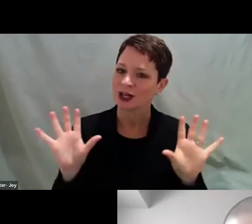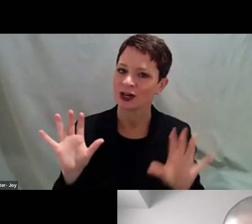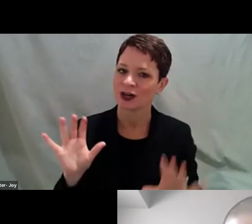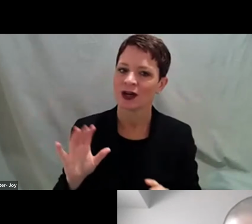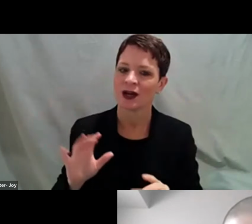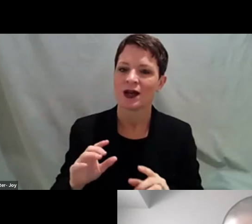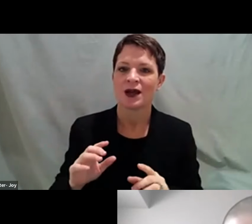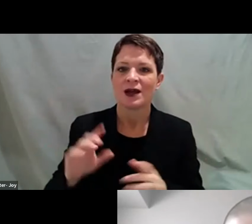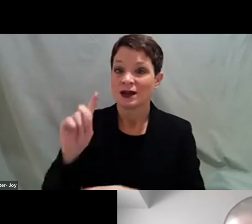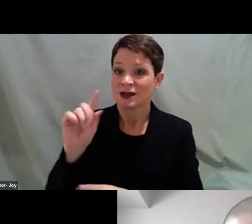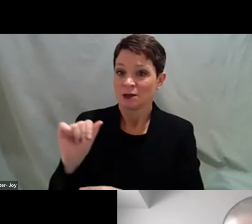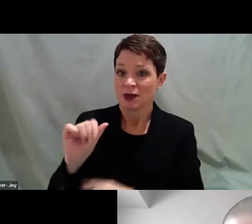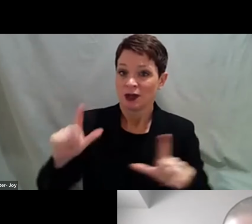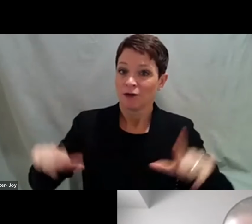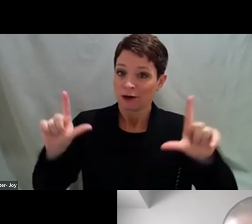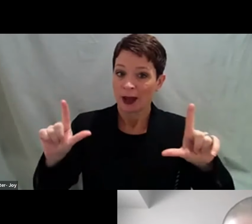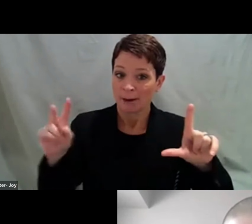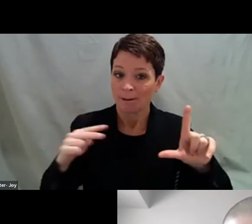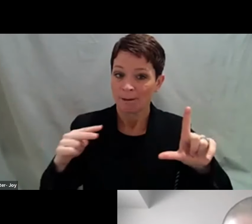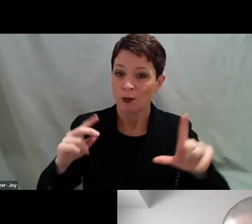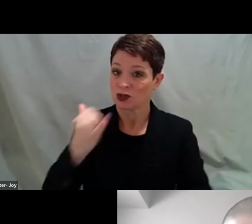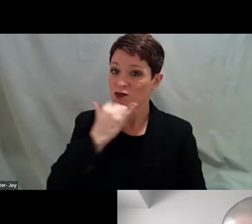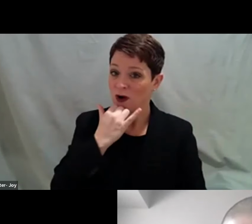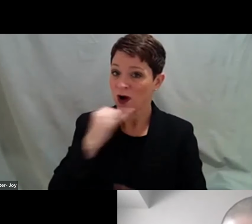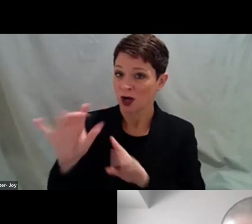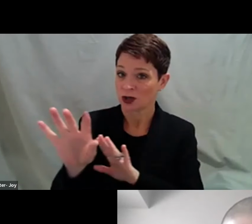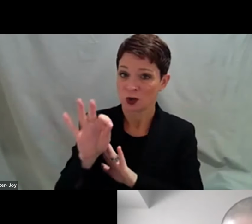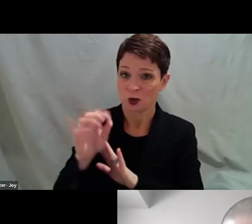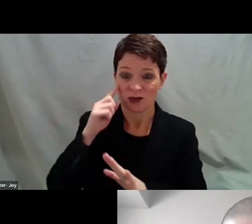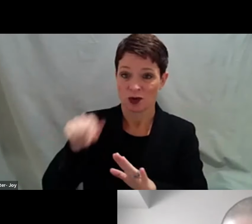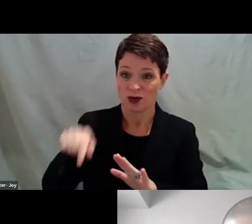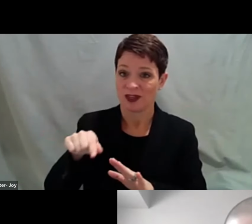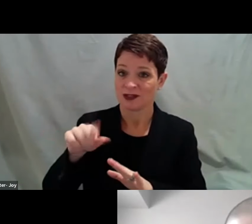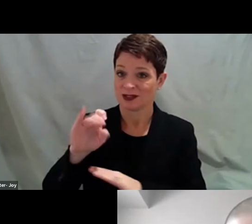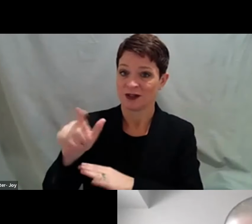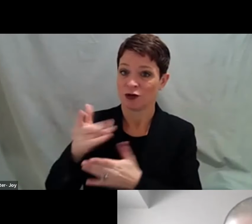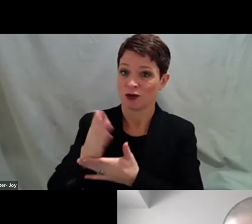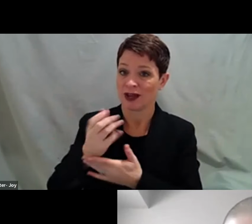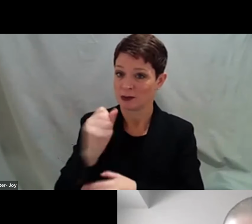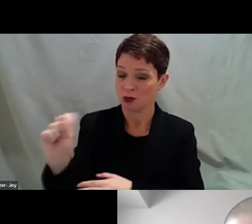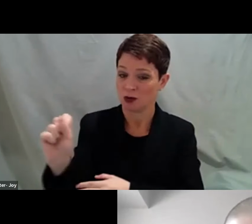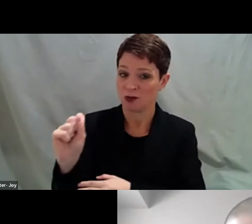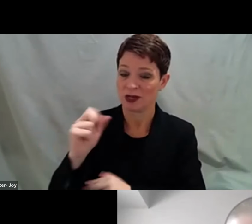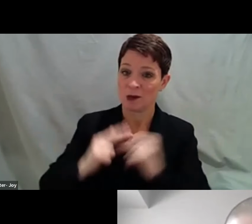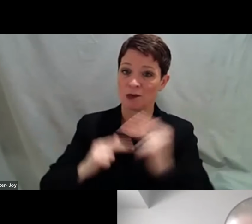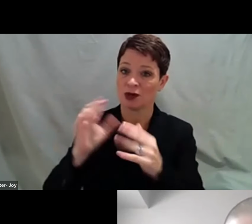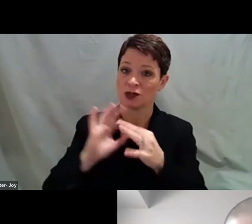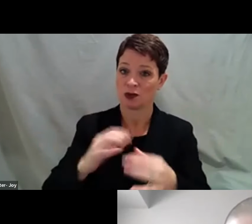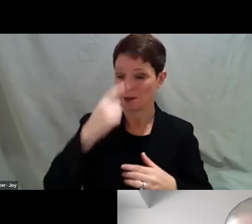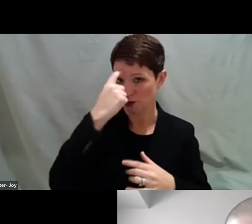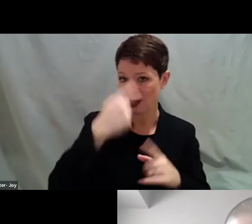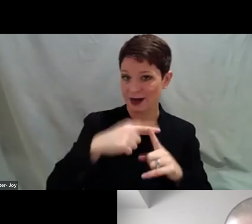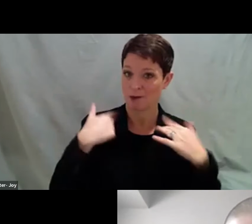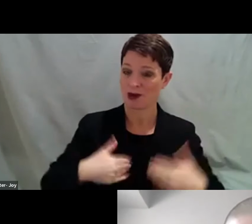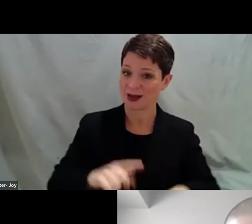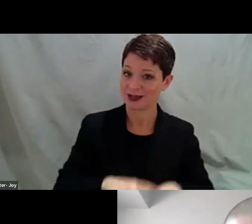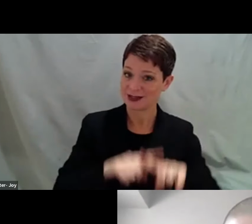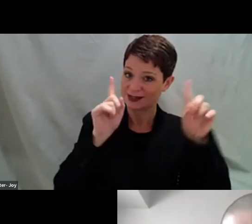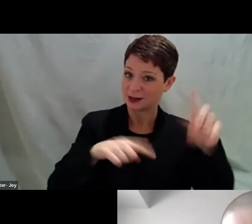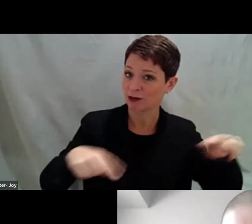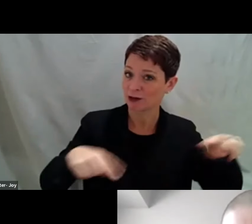suggesting that the disability frame was the wrong choice for the civil rights movement built around brain and body difference. I think